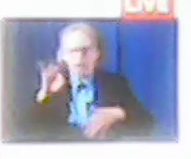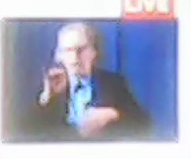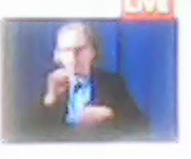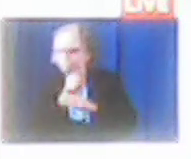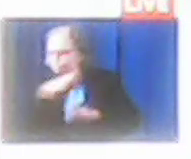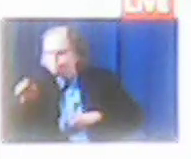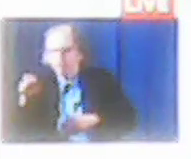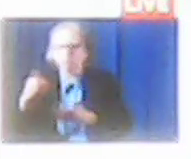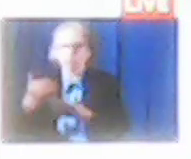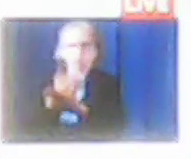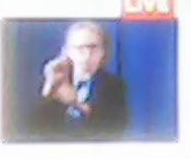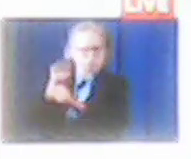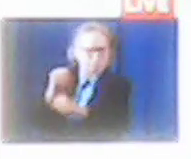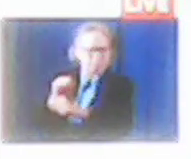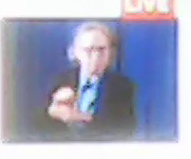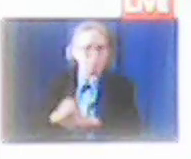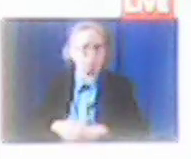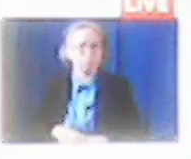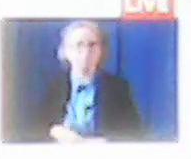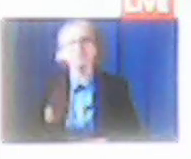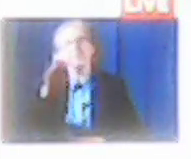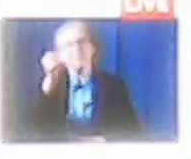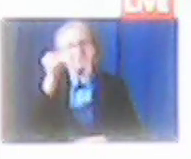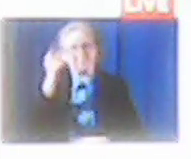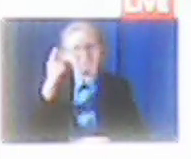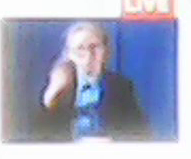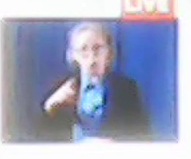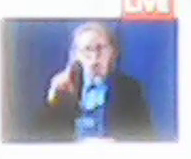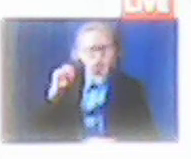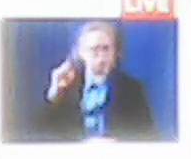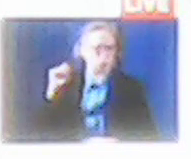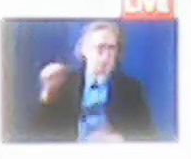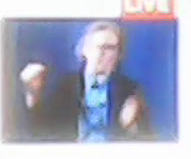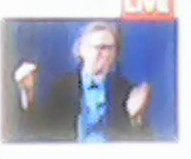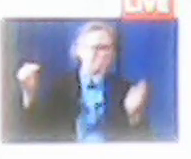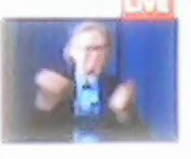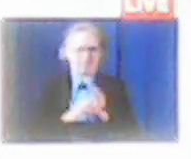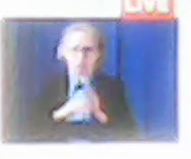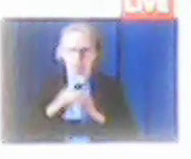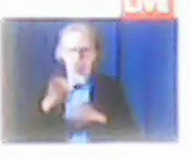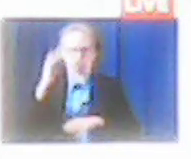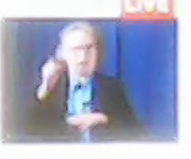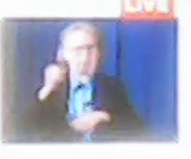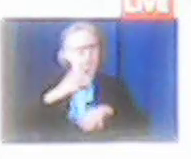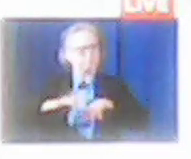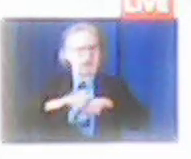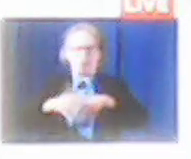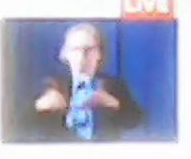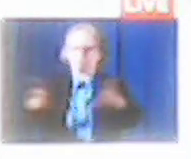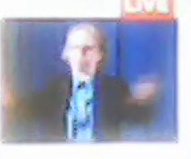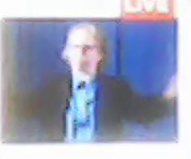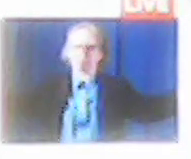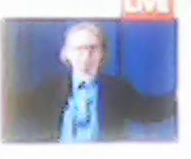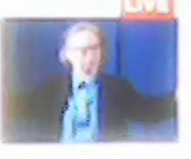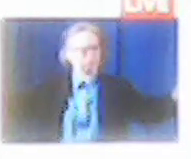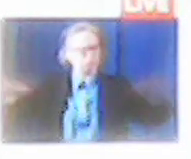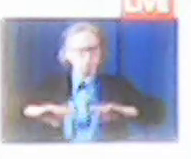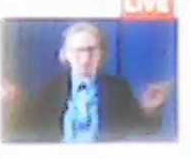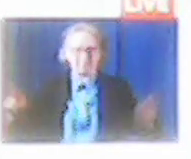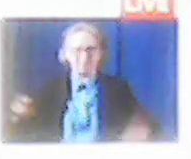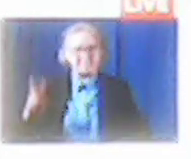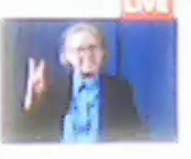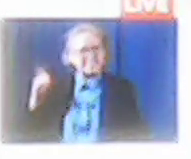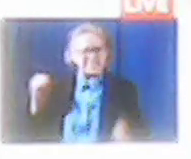of you have heard me talk about TechCred, which is our effort to get employers to upgrade, upskill the people in their